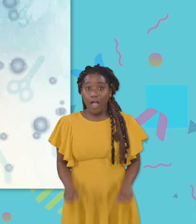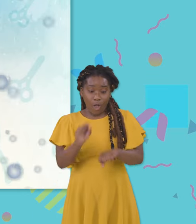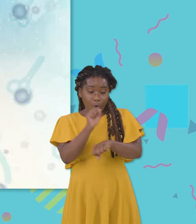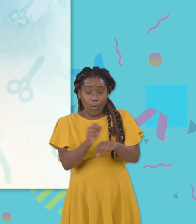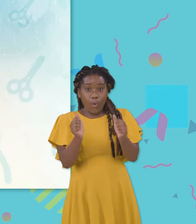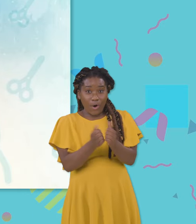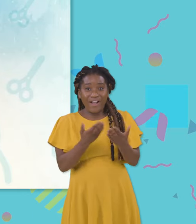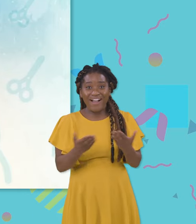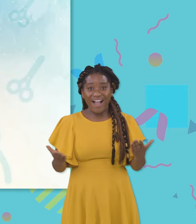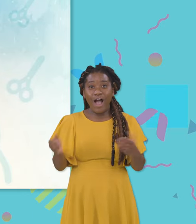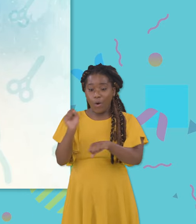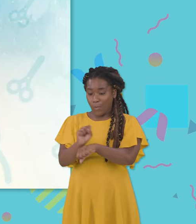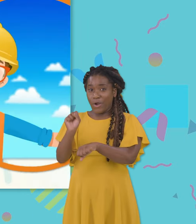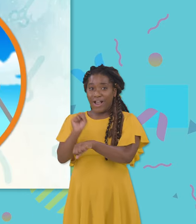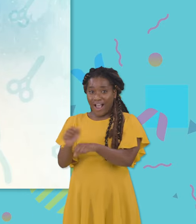When you're